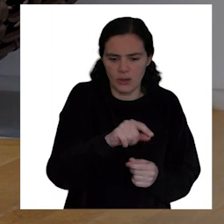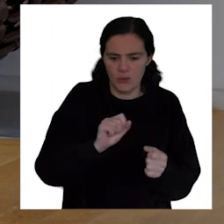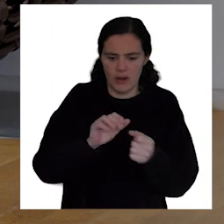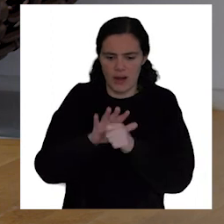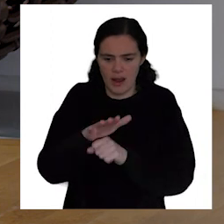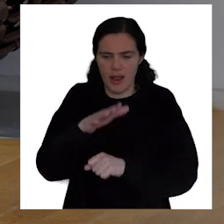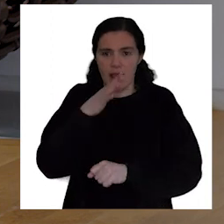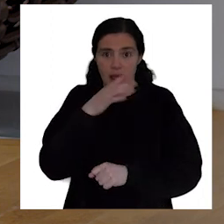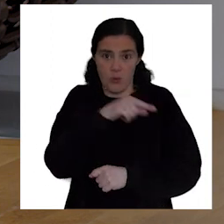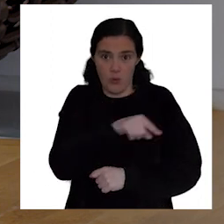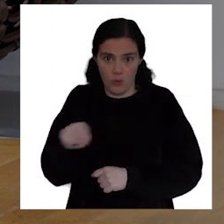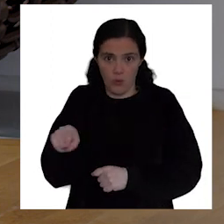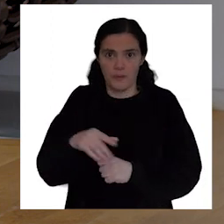rivers,